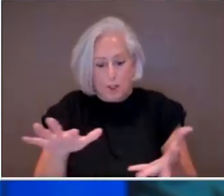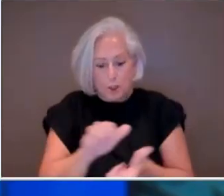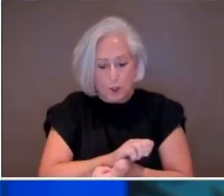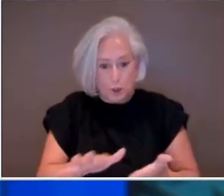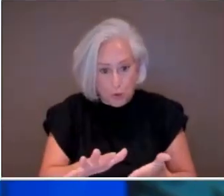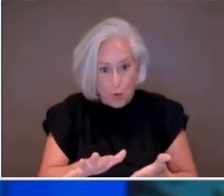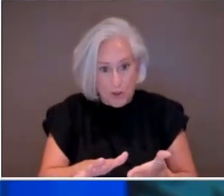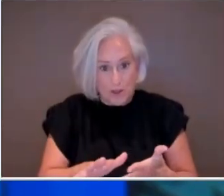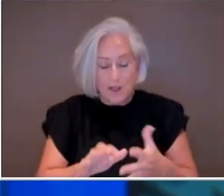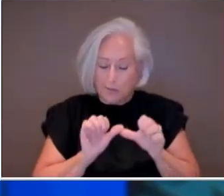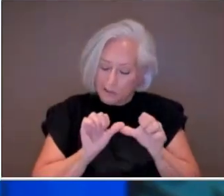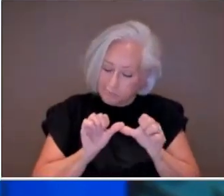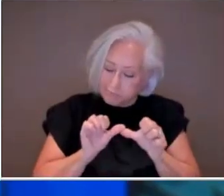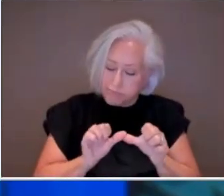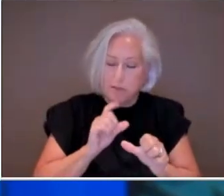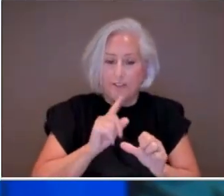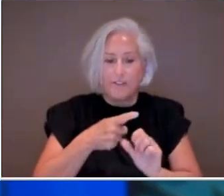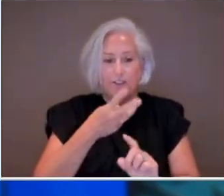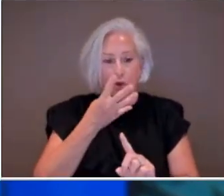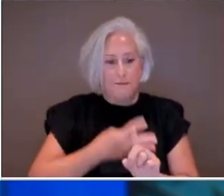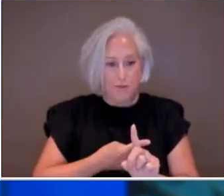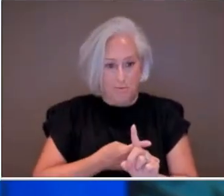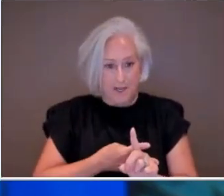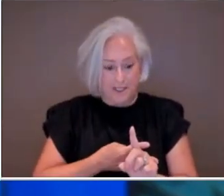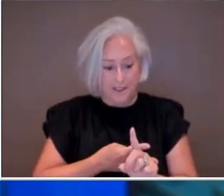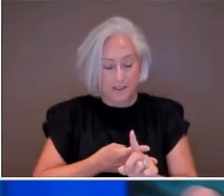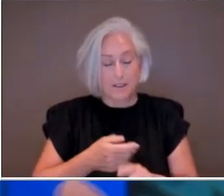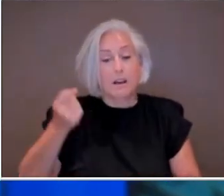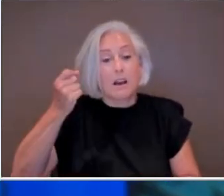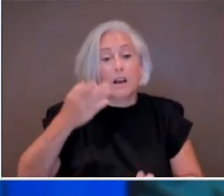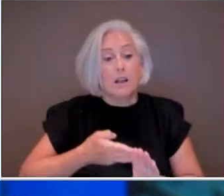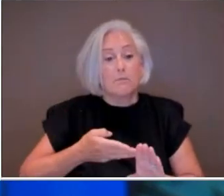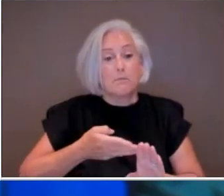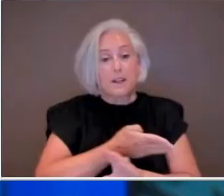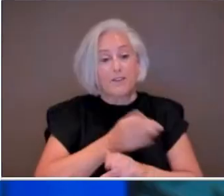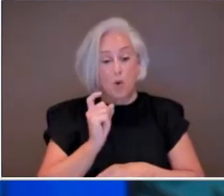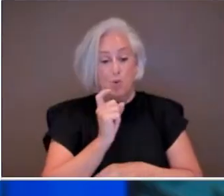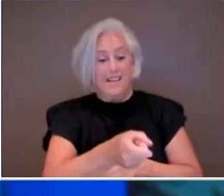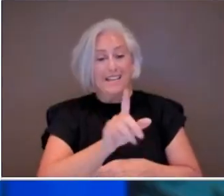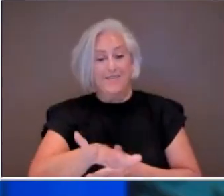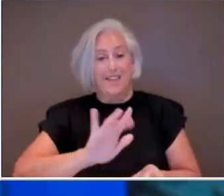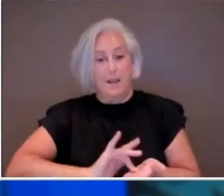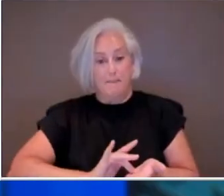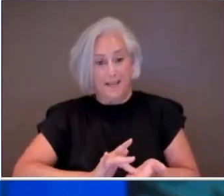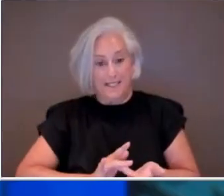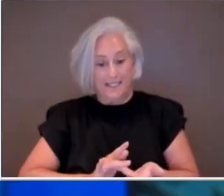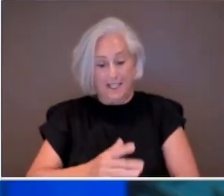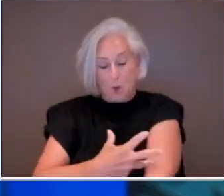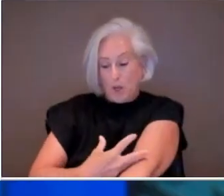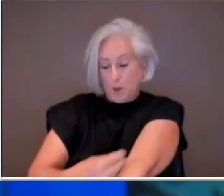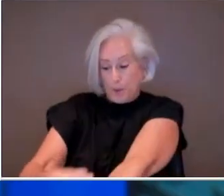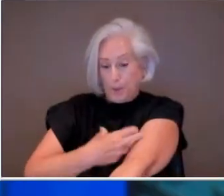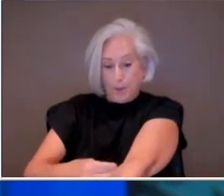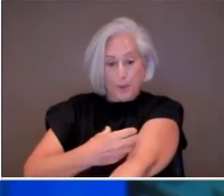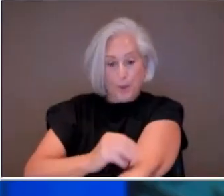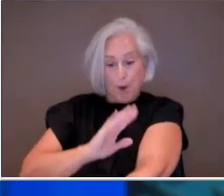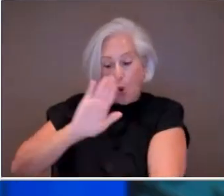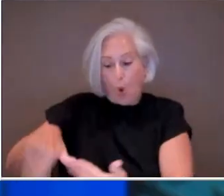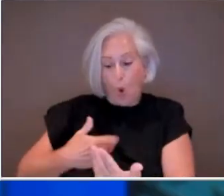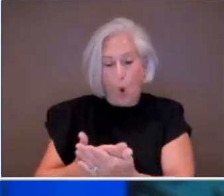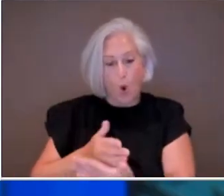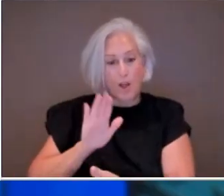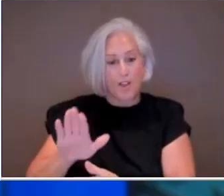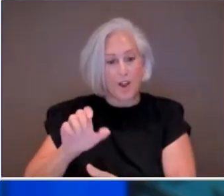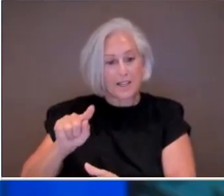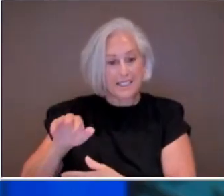that before we drop this nuclear bomb, we take from the patient their stem cells through a process, and prior to the